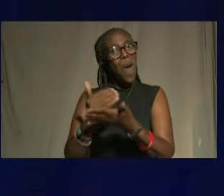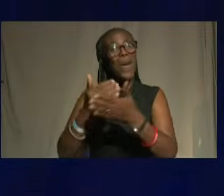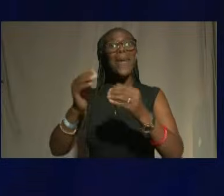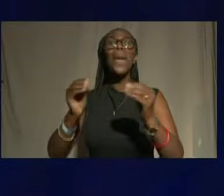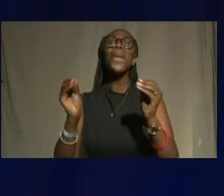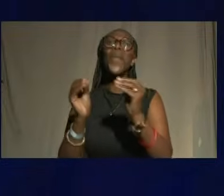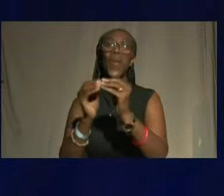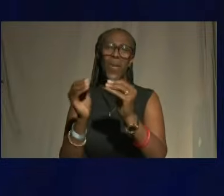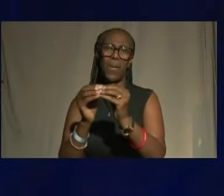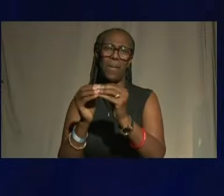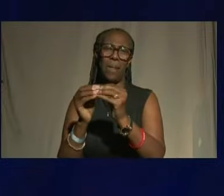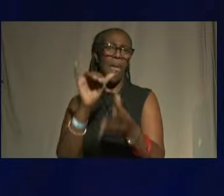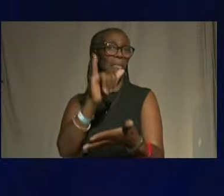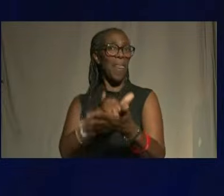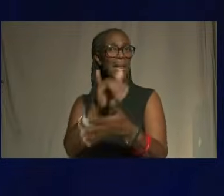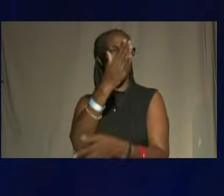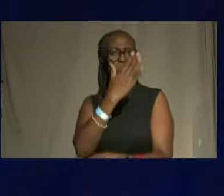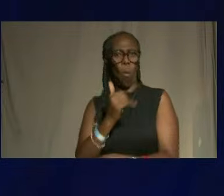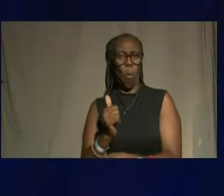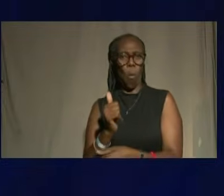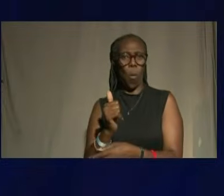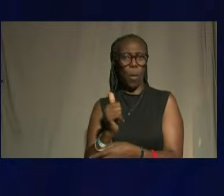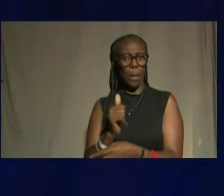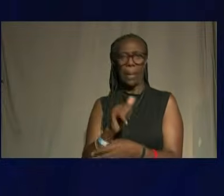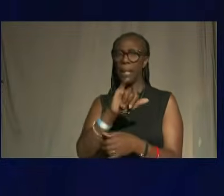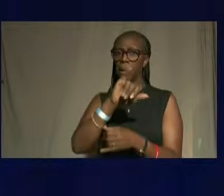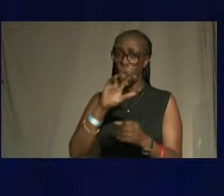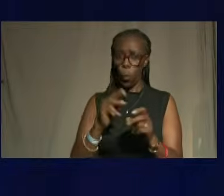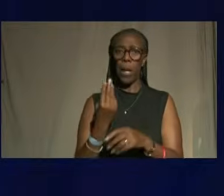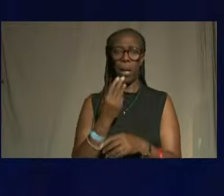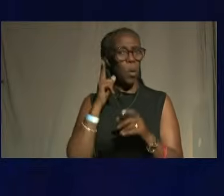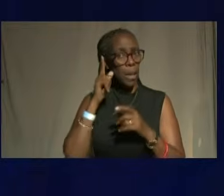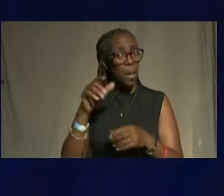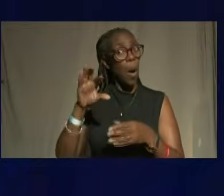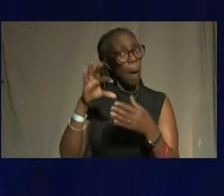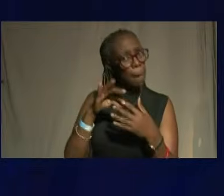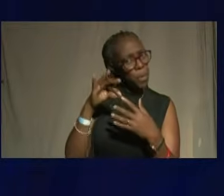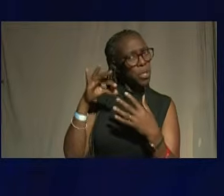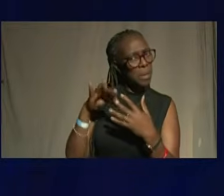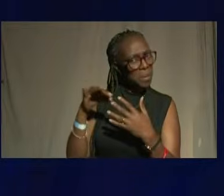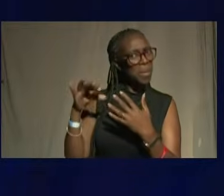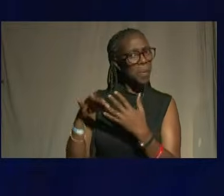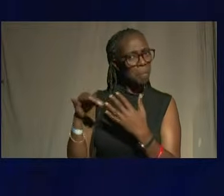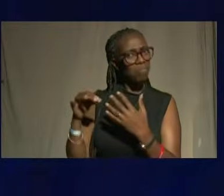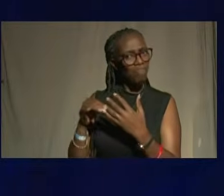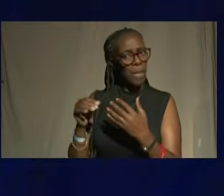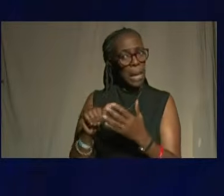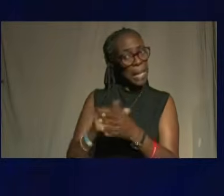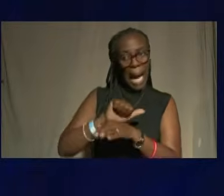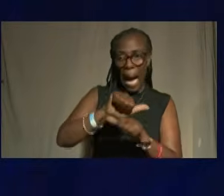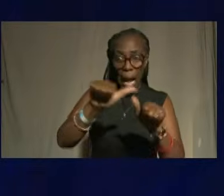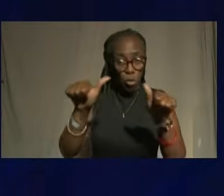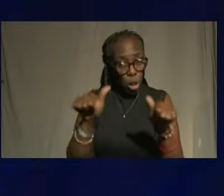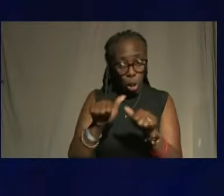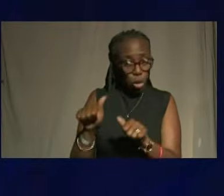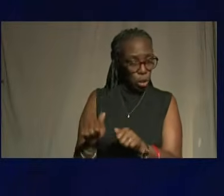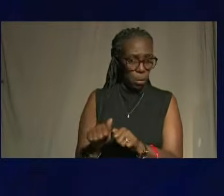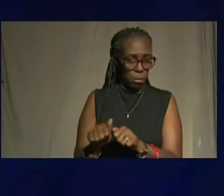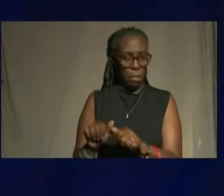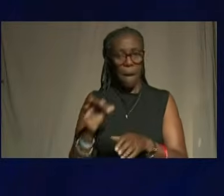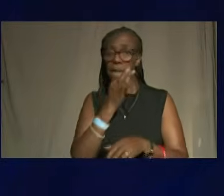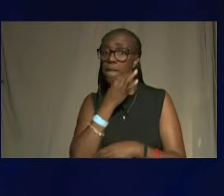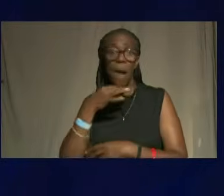at options to have our economy grow. We're looking at options in agriculture with the Agricultural Development Fund of